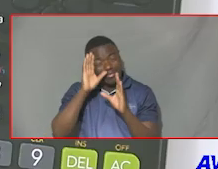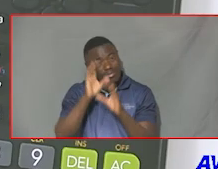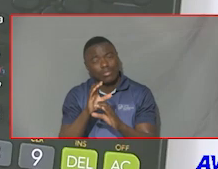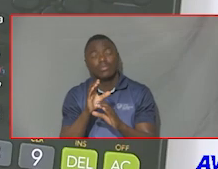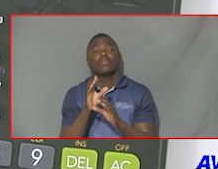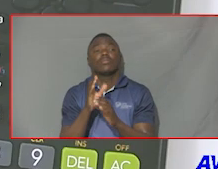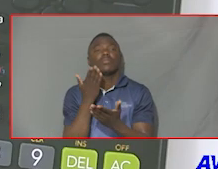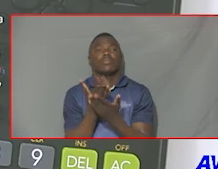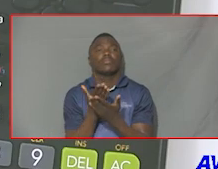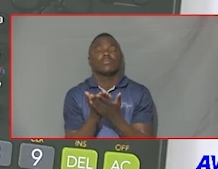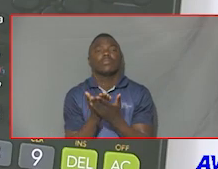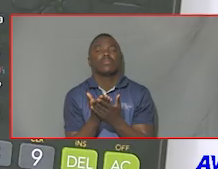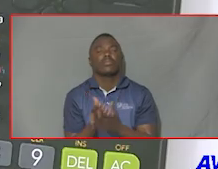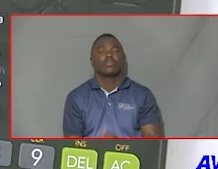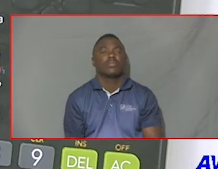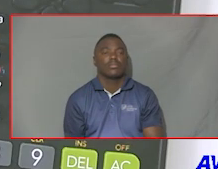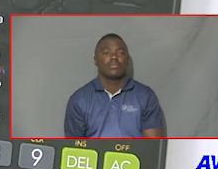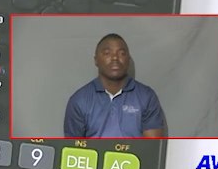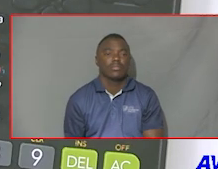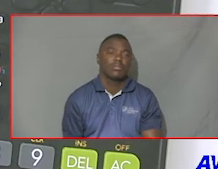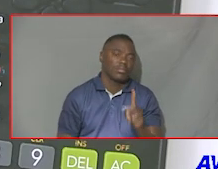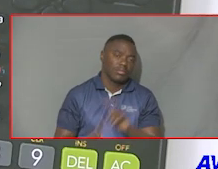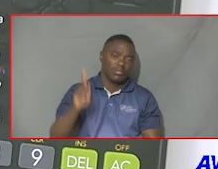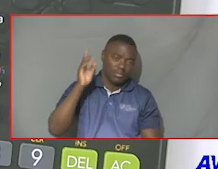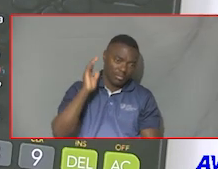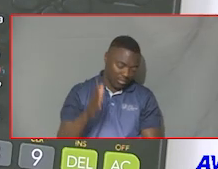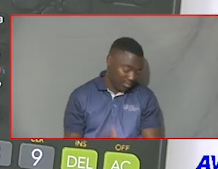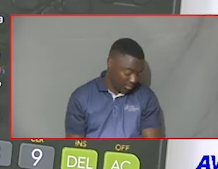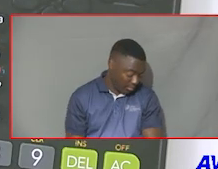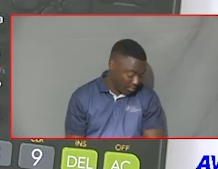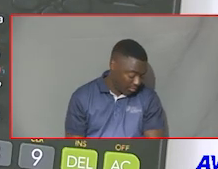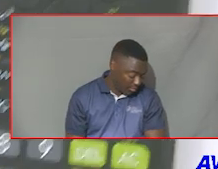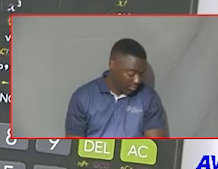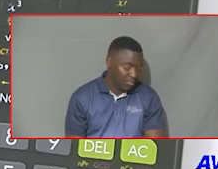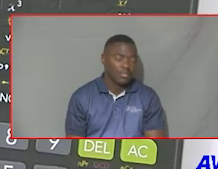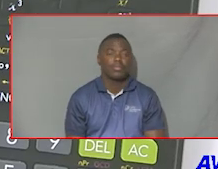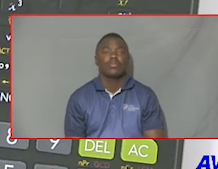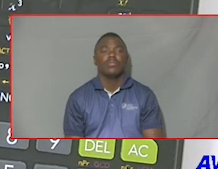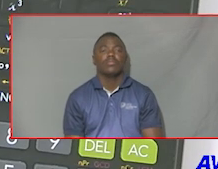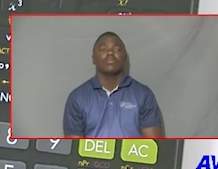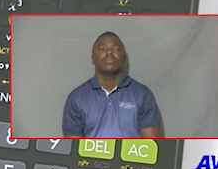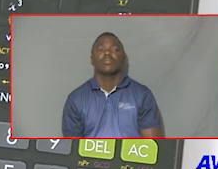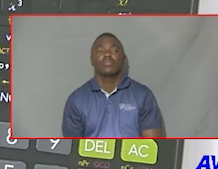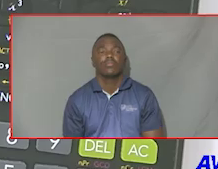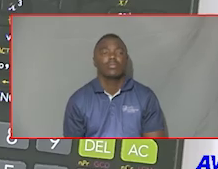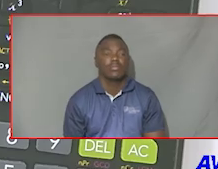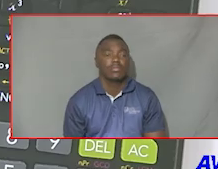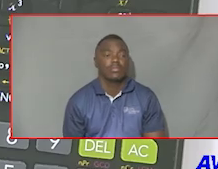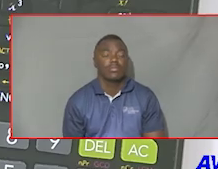you will be able to achieve your goal. Right. Let's look